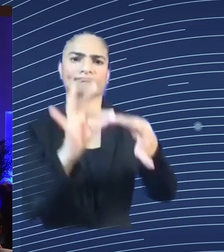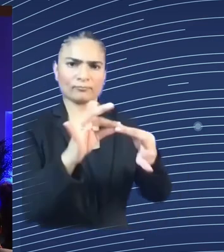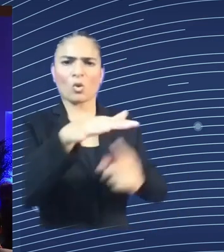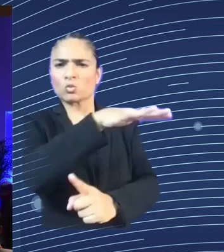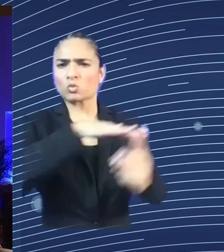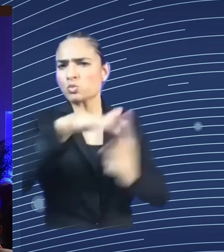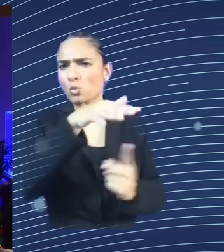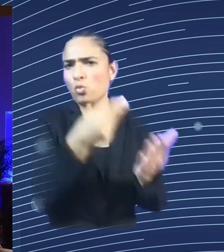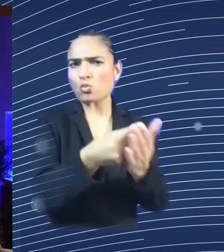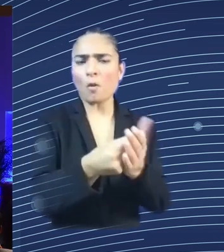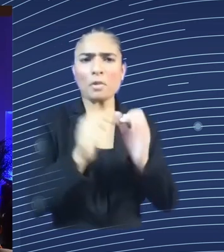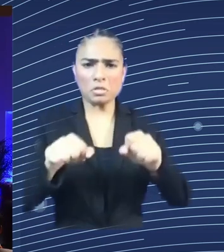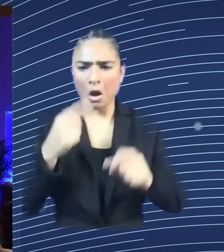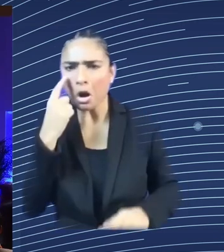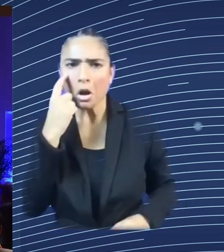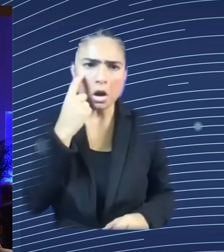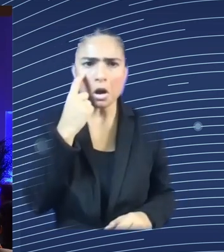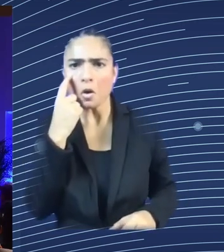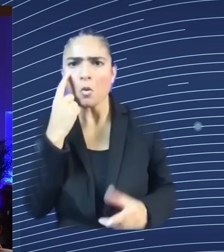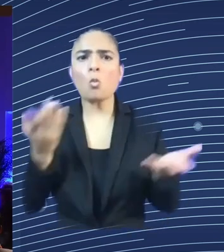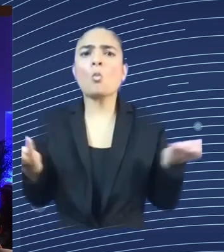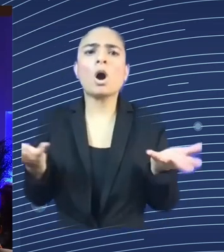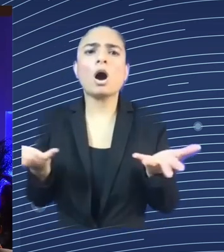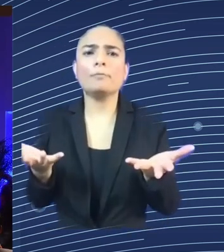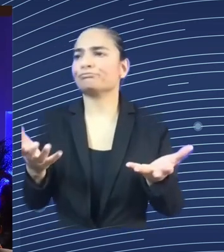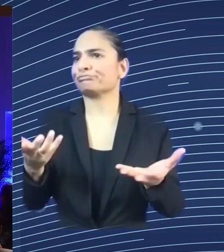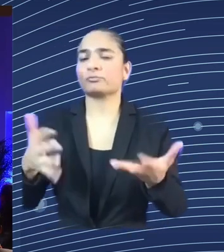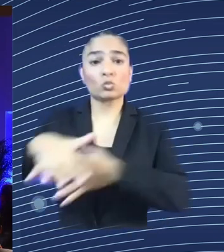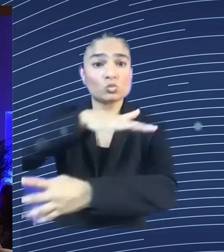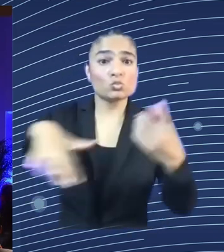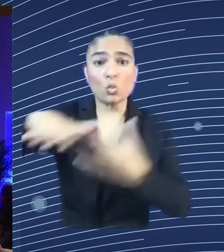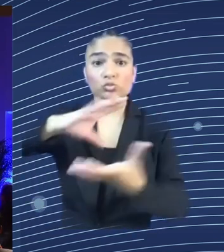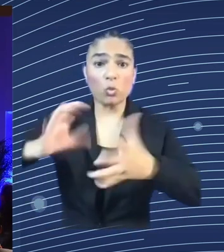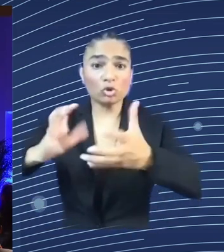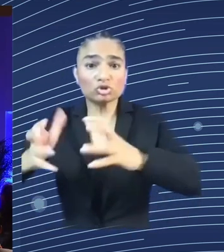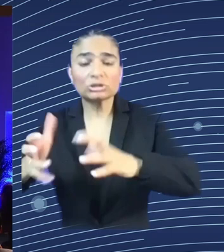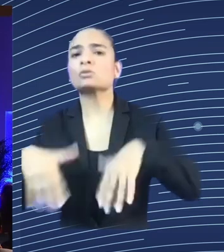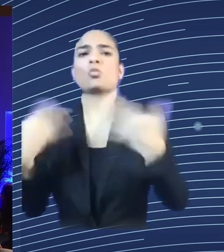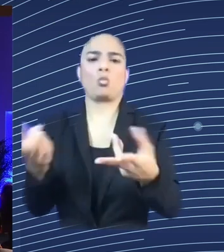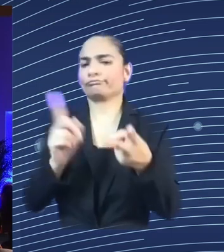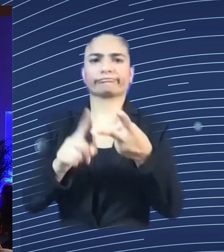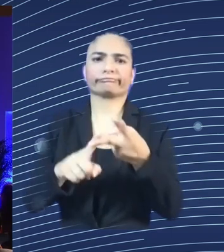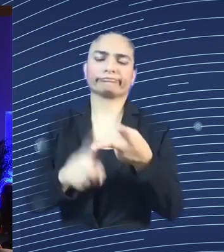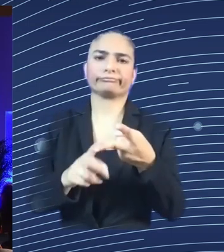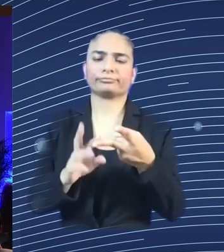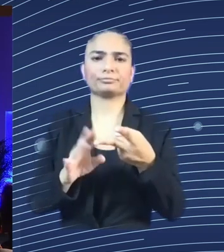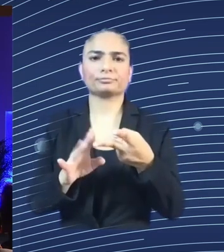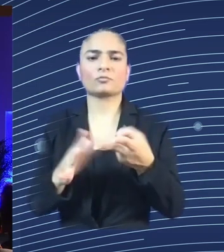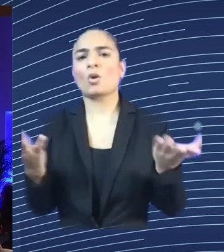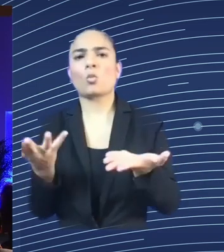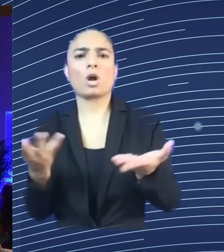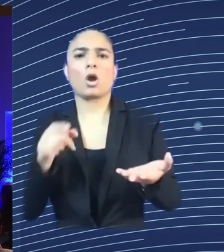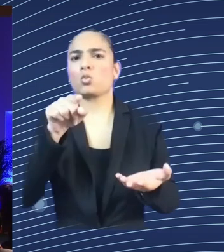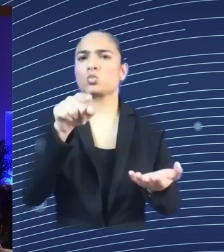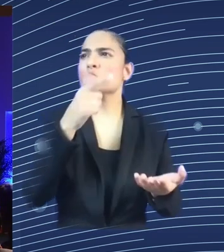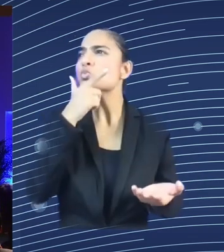audit, how do you cooperate with social economy actors? And same for data collection. So we lack